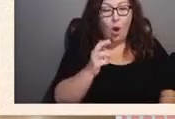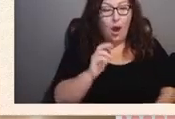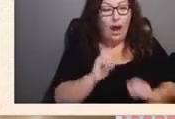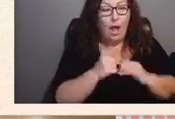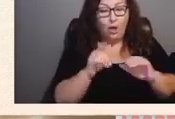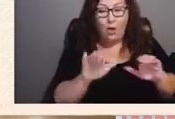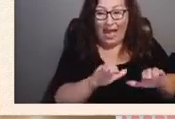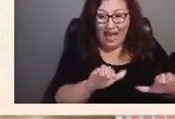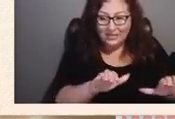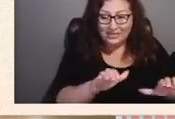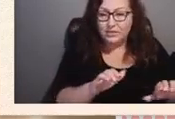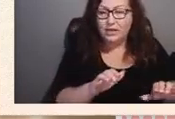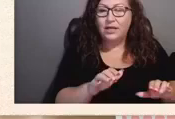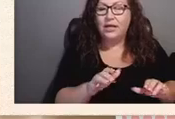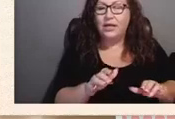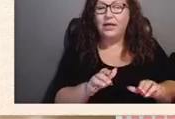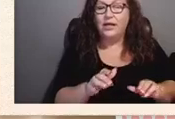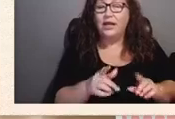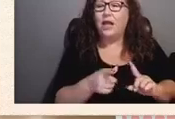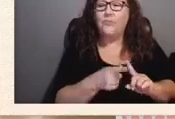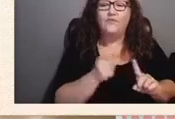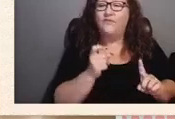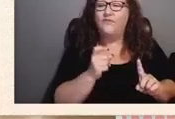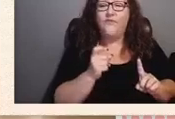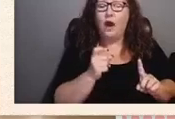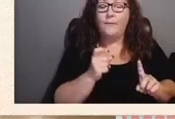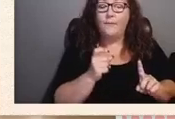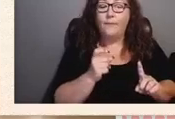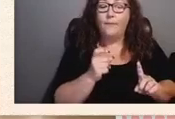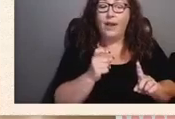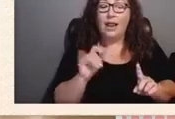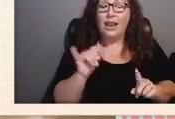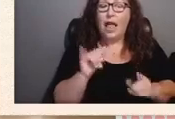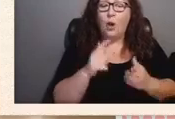from what you are.